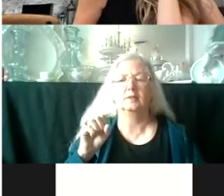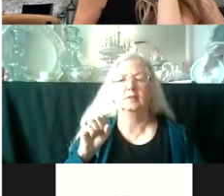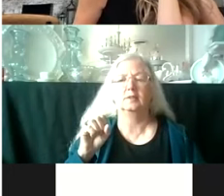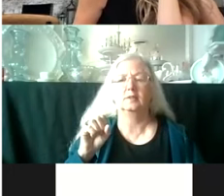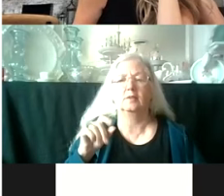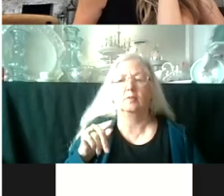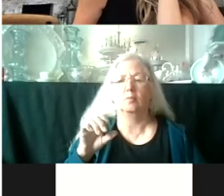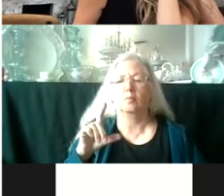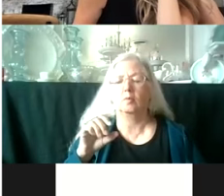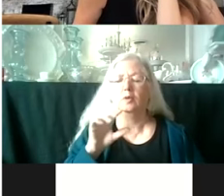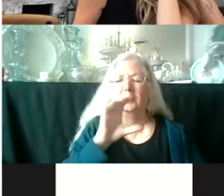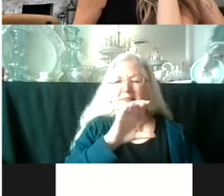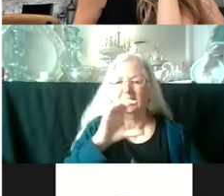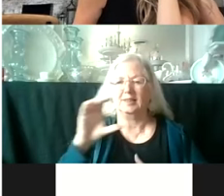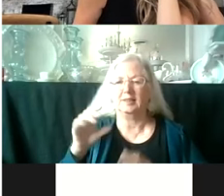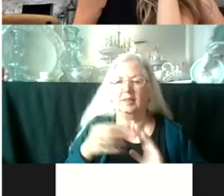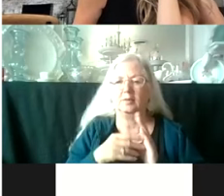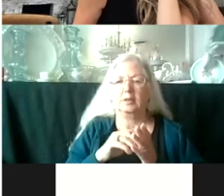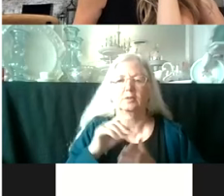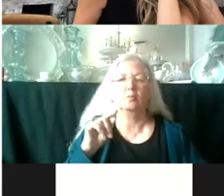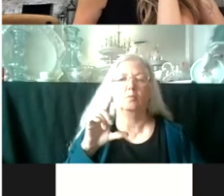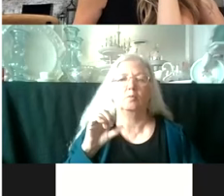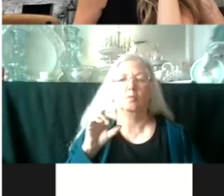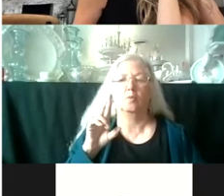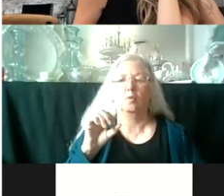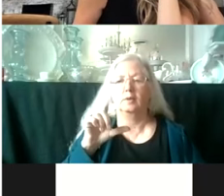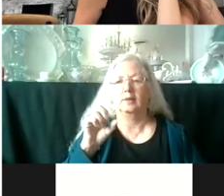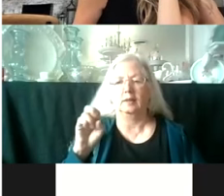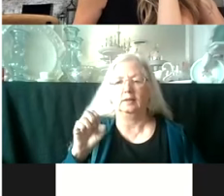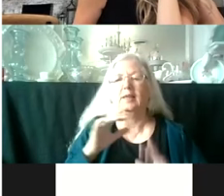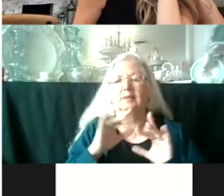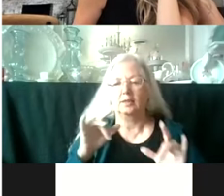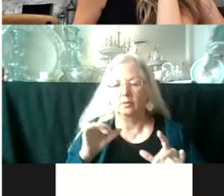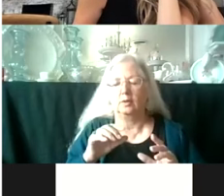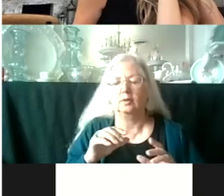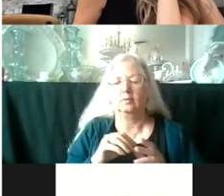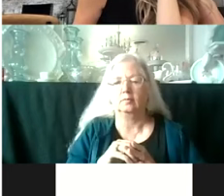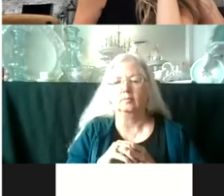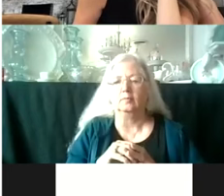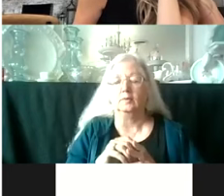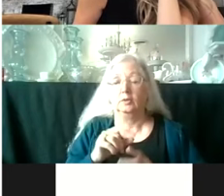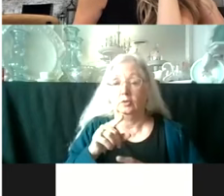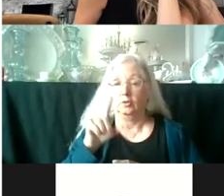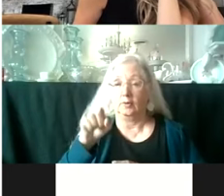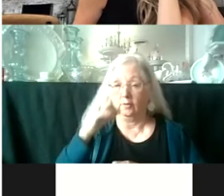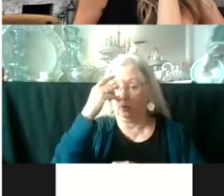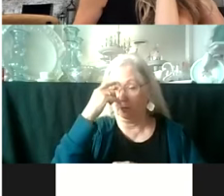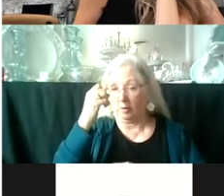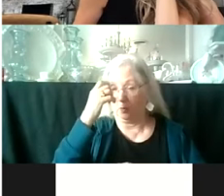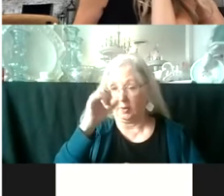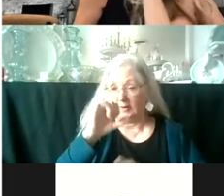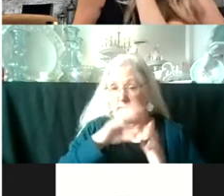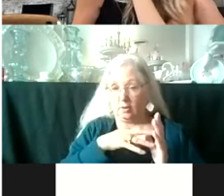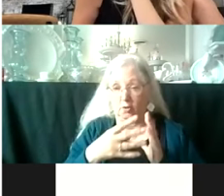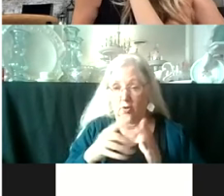for proline, right? And so on and so forth through all of these. Now, do you necessarily have to memorize this